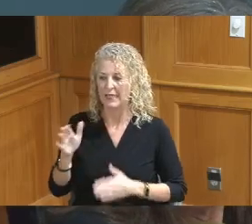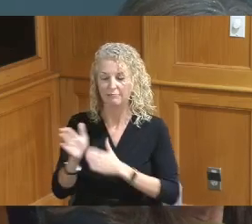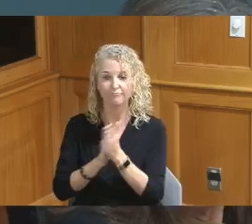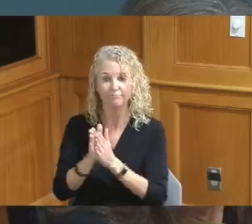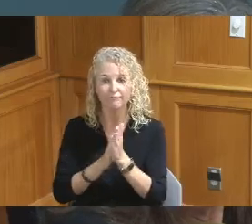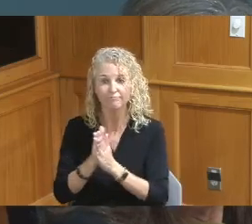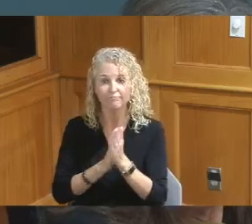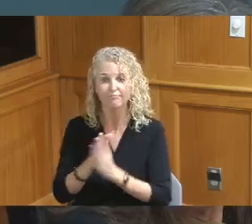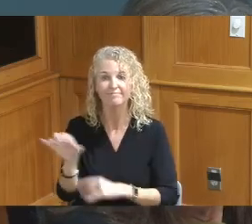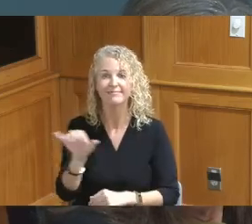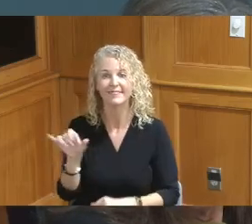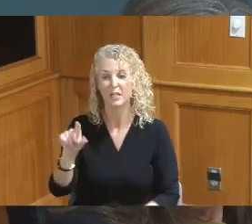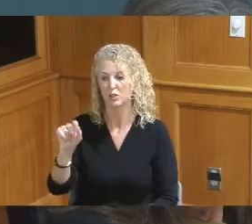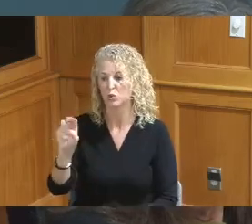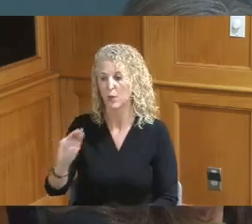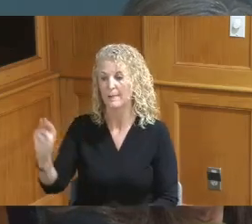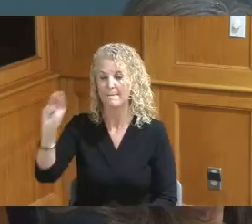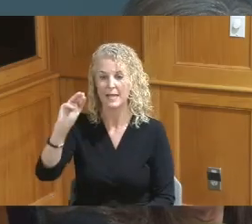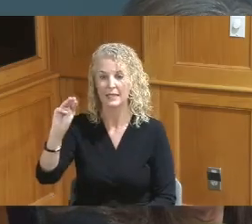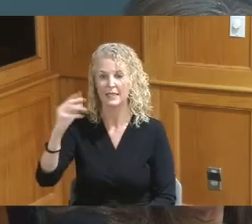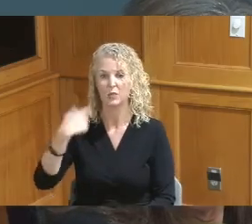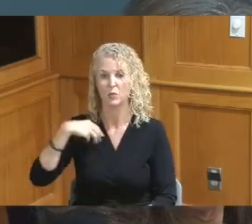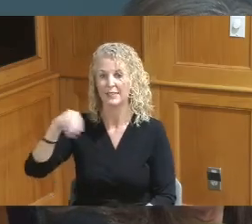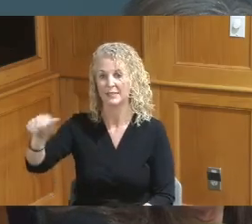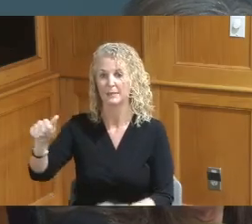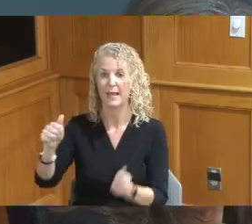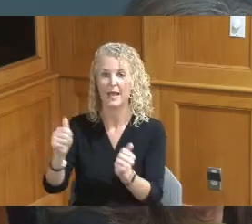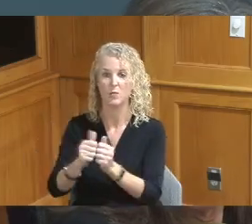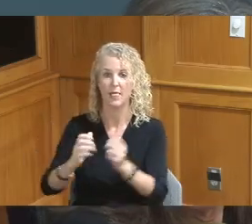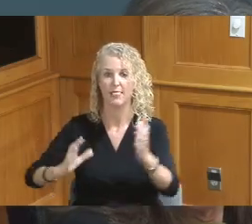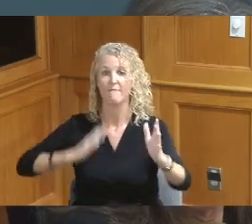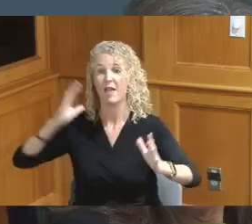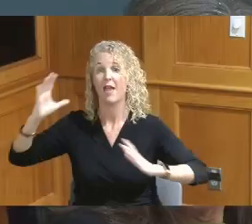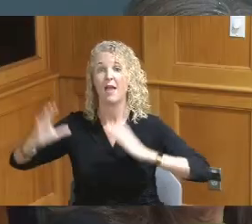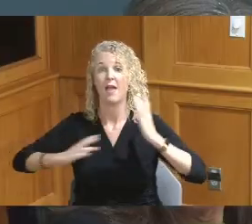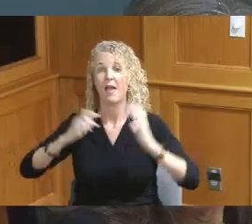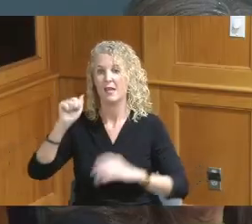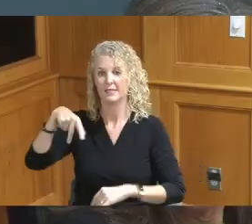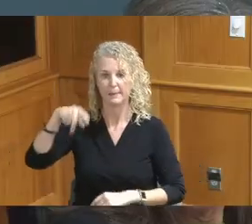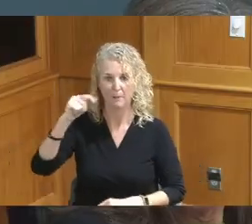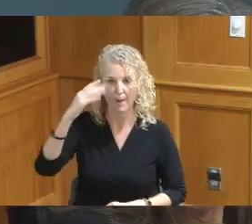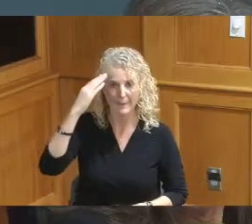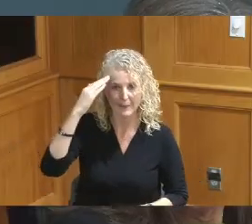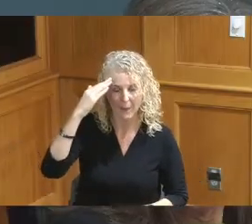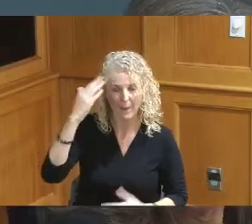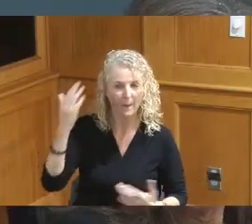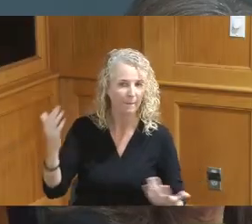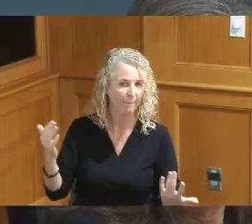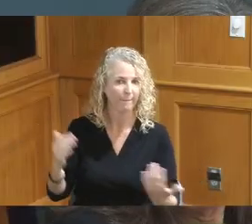as the $20 million that we spend toward the luxury apartments that we're building.